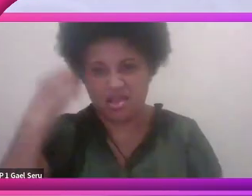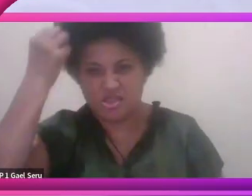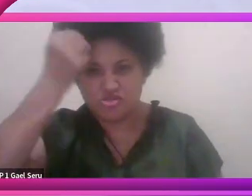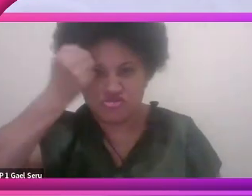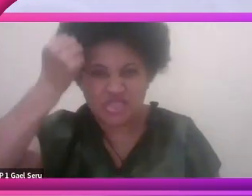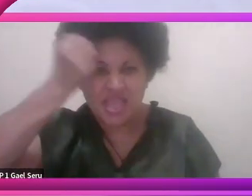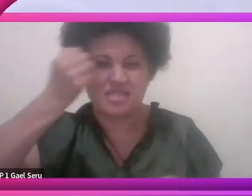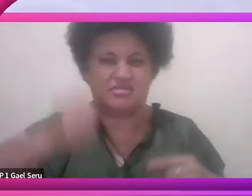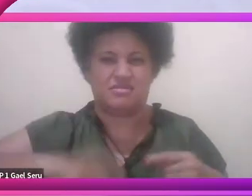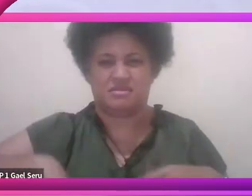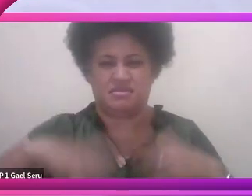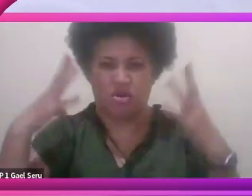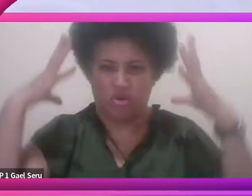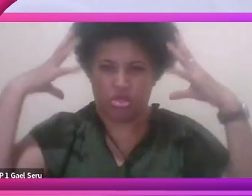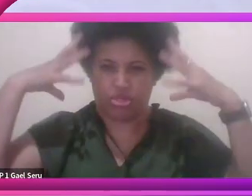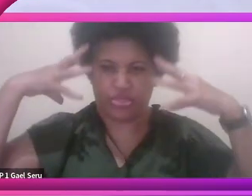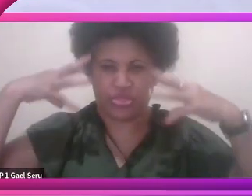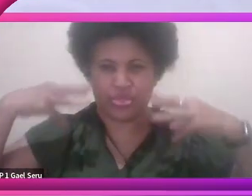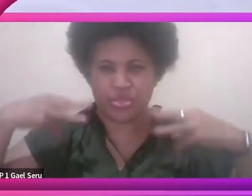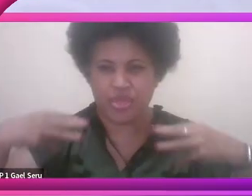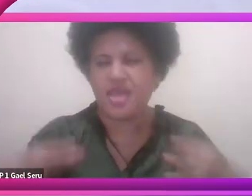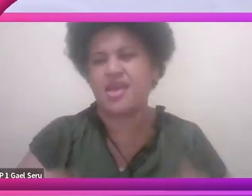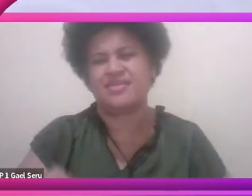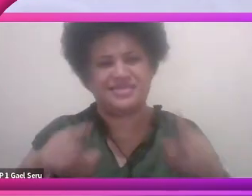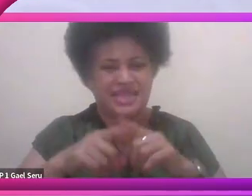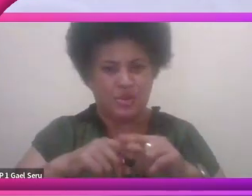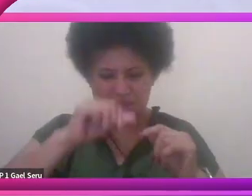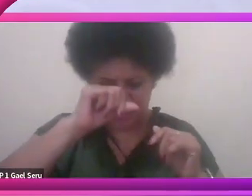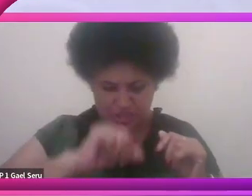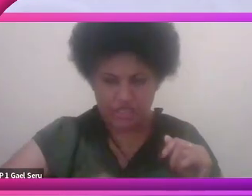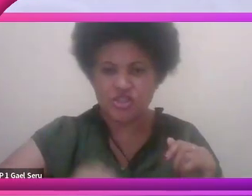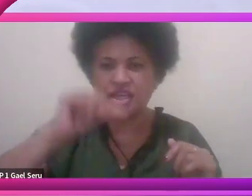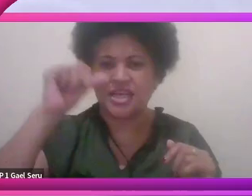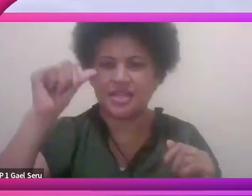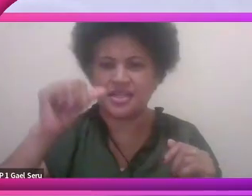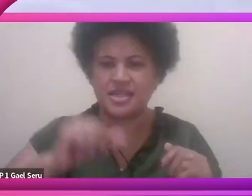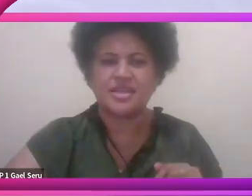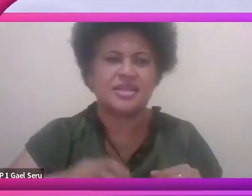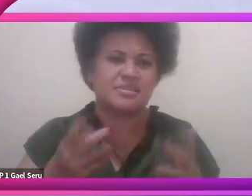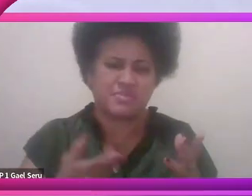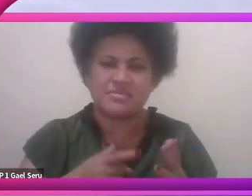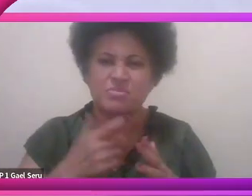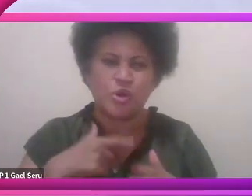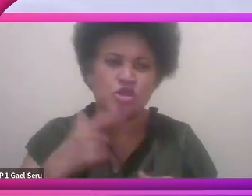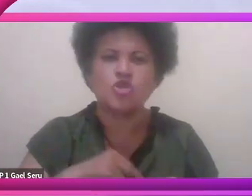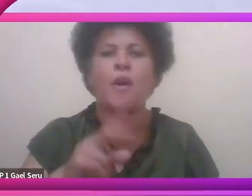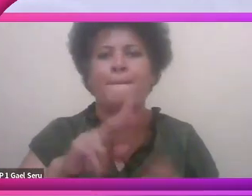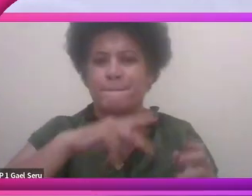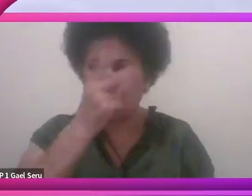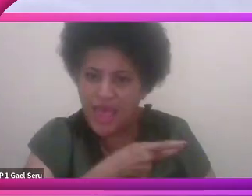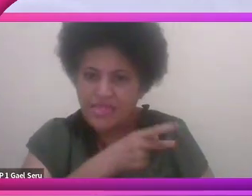enormous. Also increase the surgical. They also in the short term, if the woman have frequency pregnancy, the